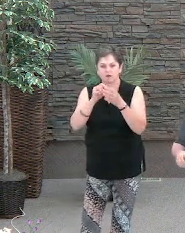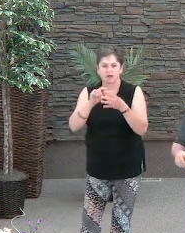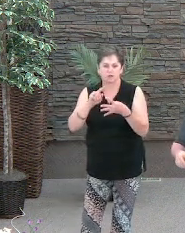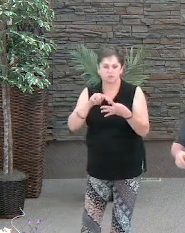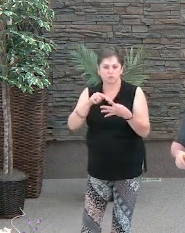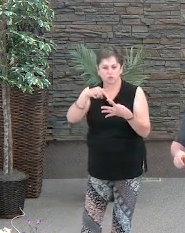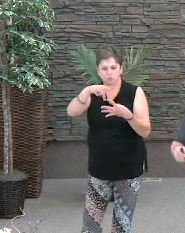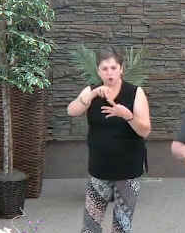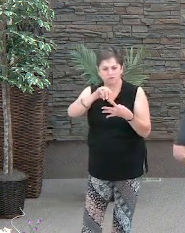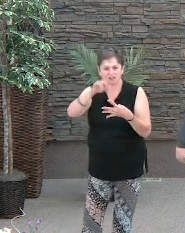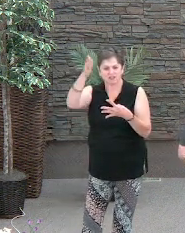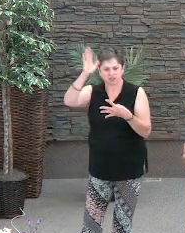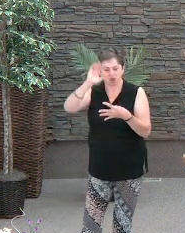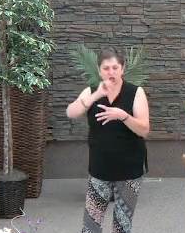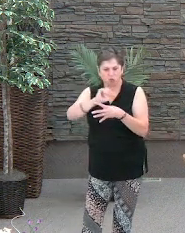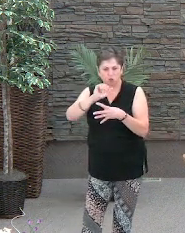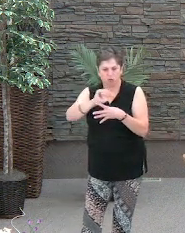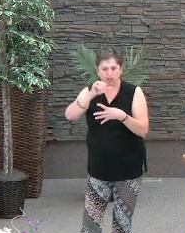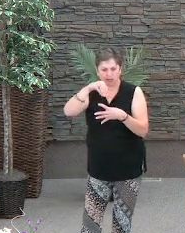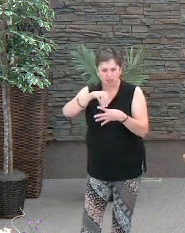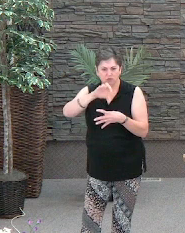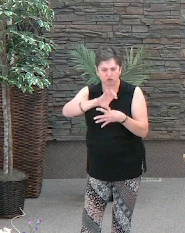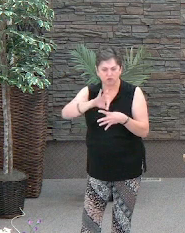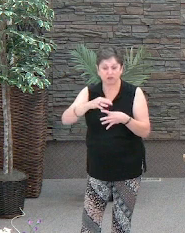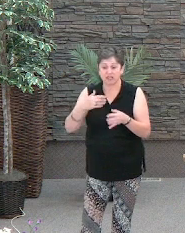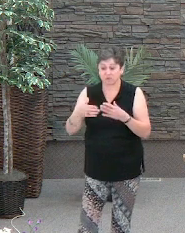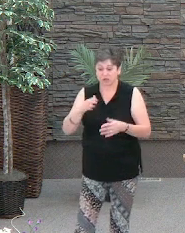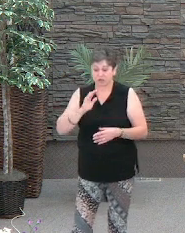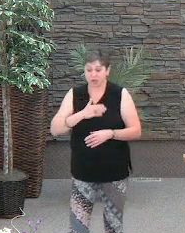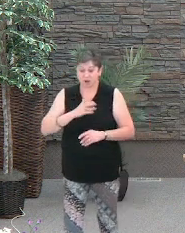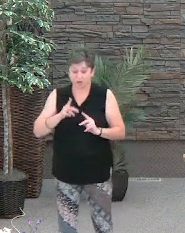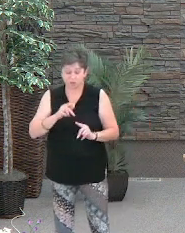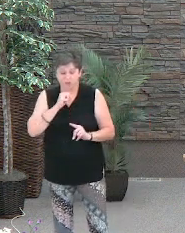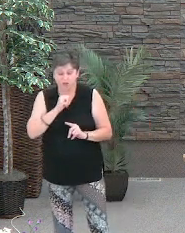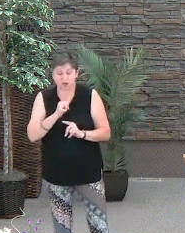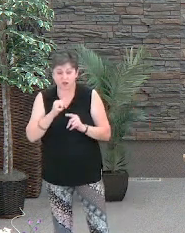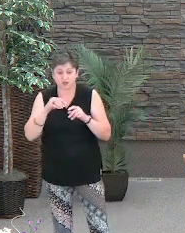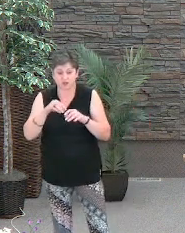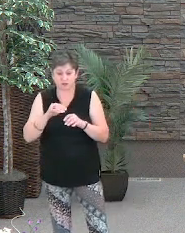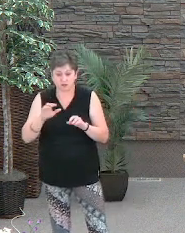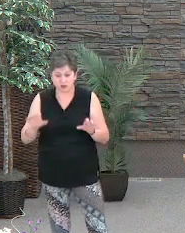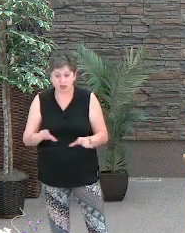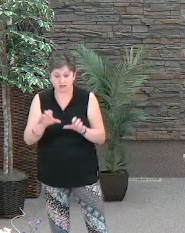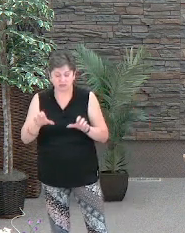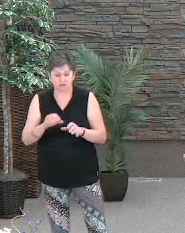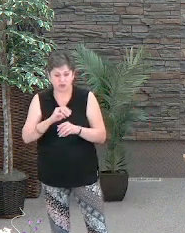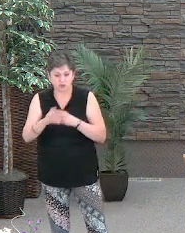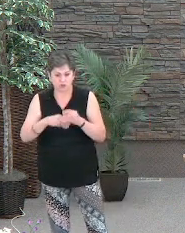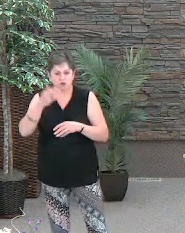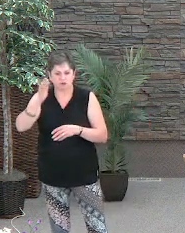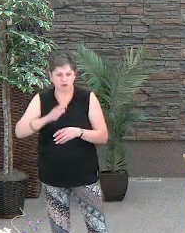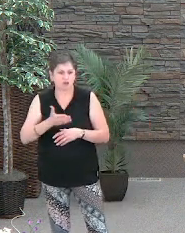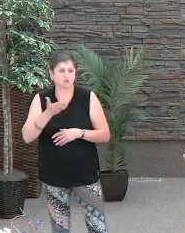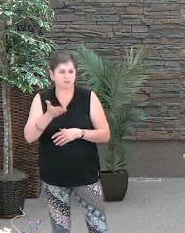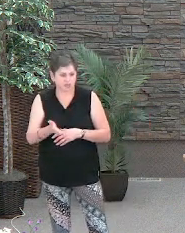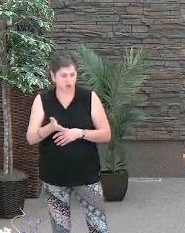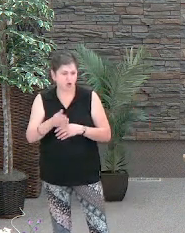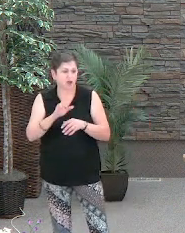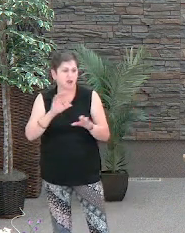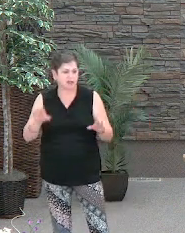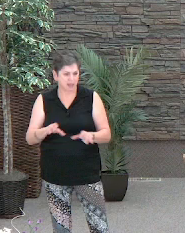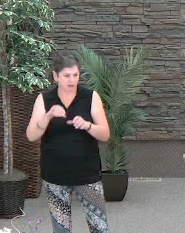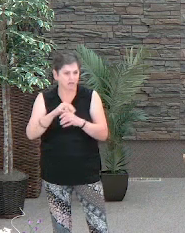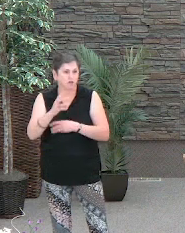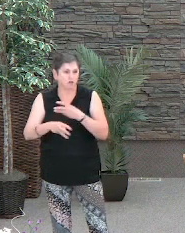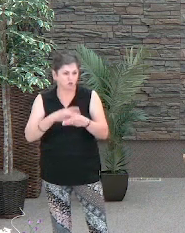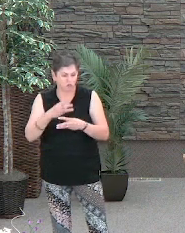yourself. Even when our people didn't believe God was present and active in the world, God was present and active in the